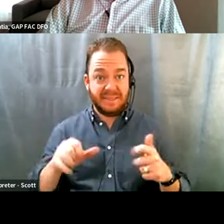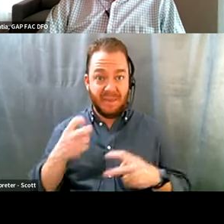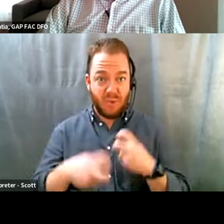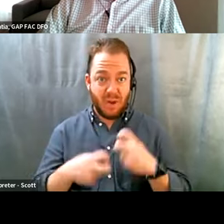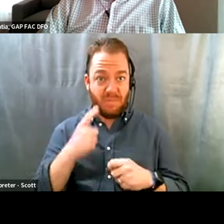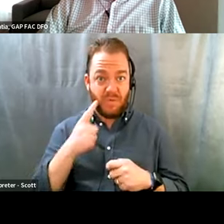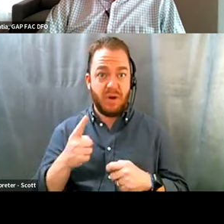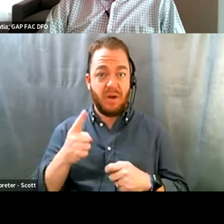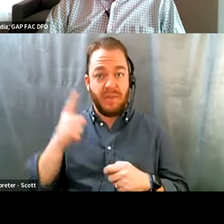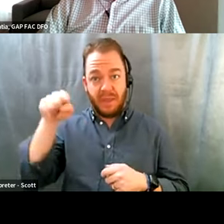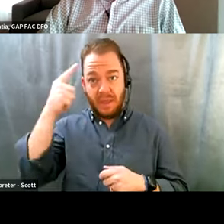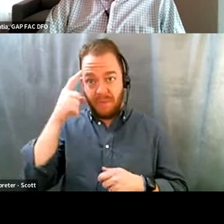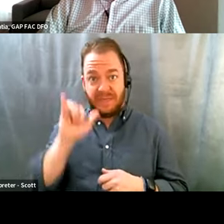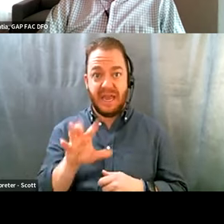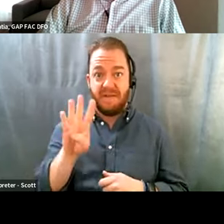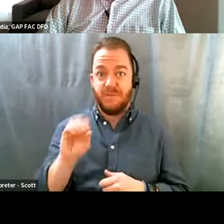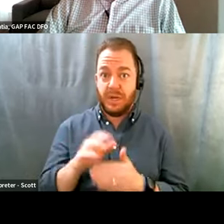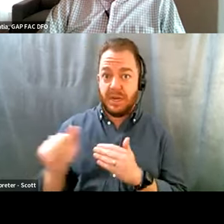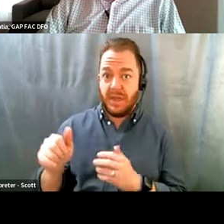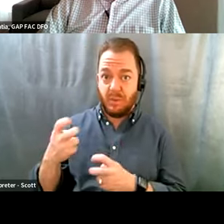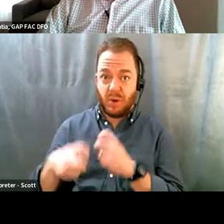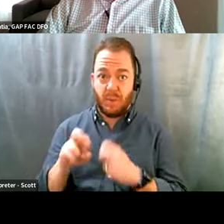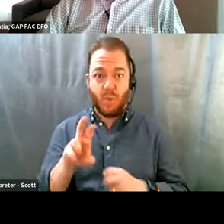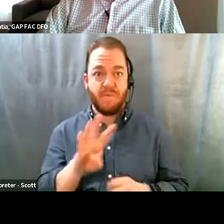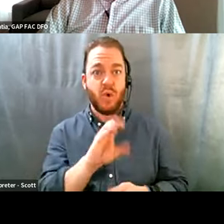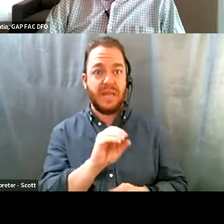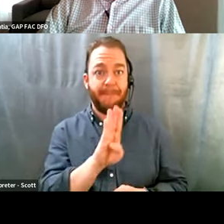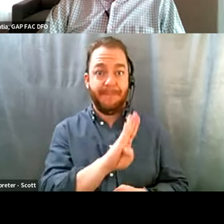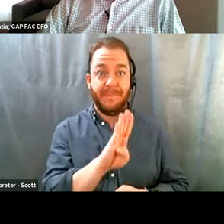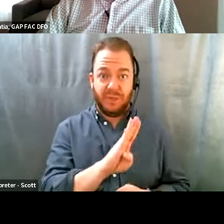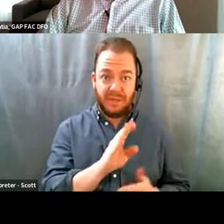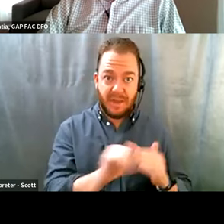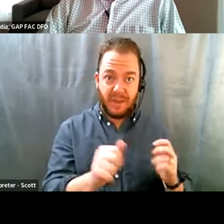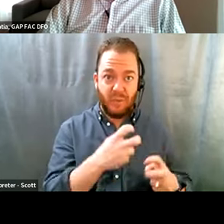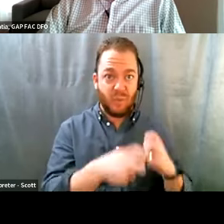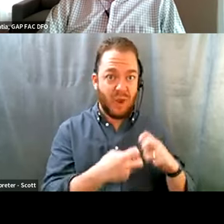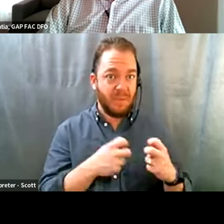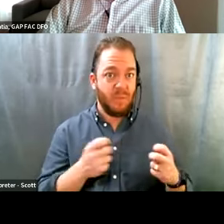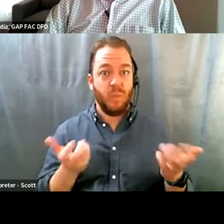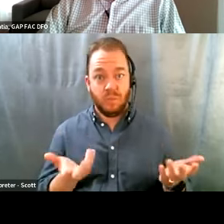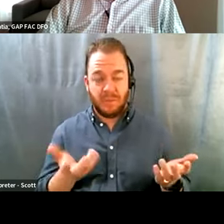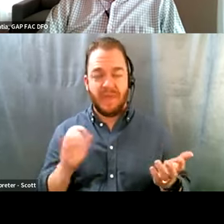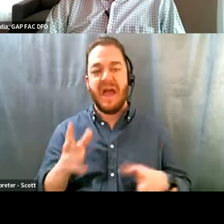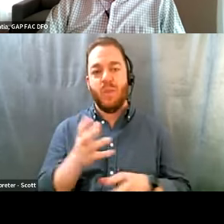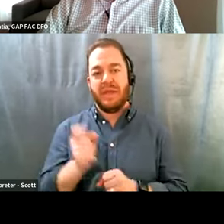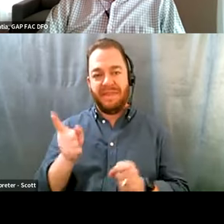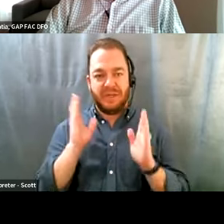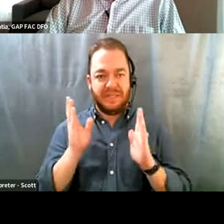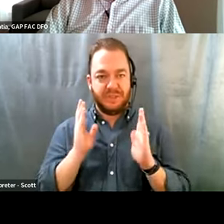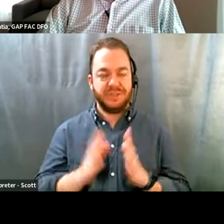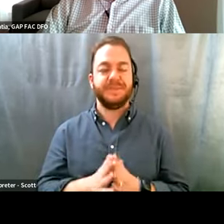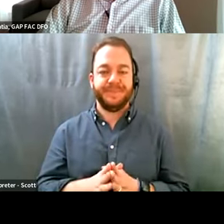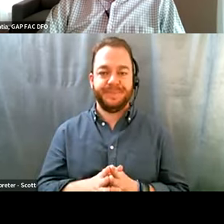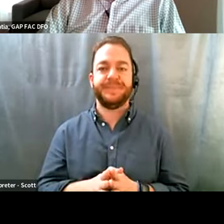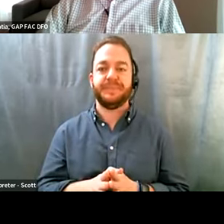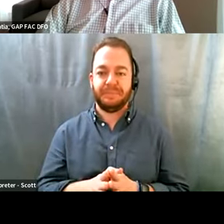you know, is that a $40 problem or is that a $40 billion problem? And that will get their attention.